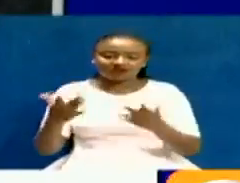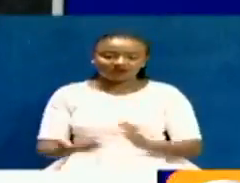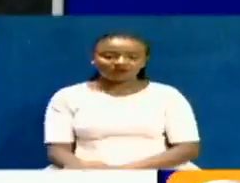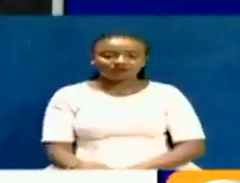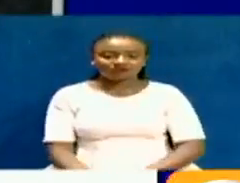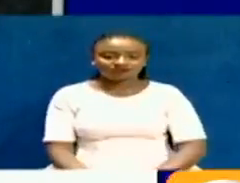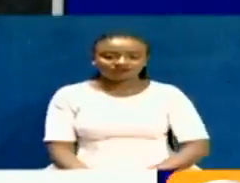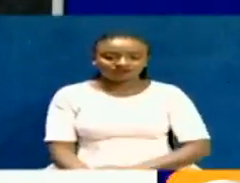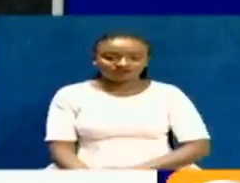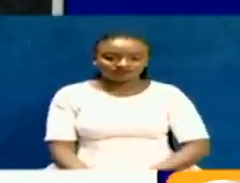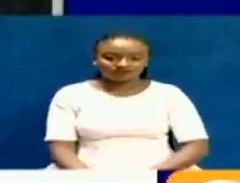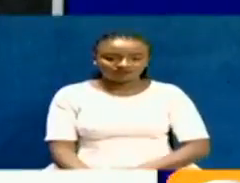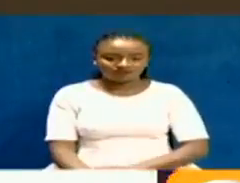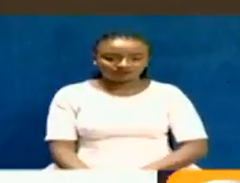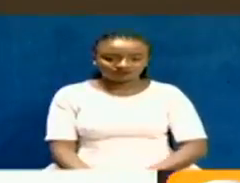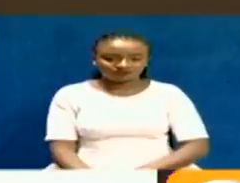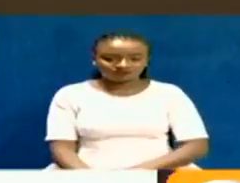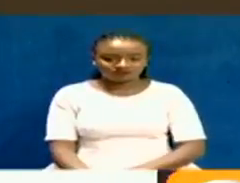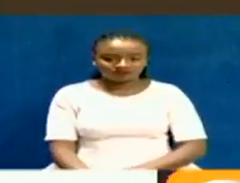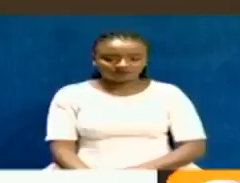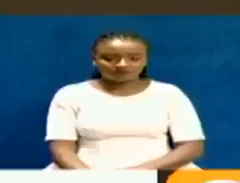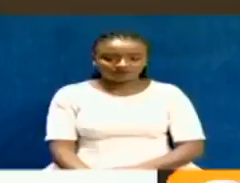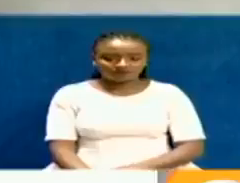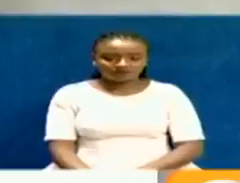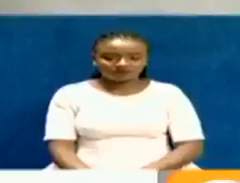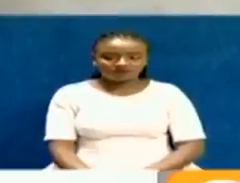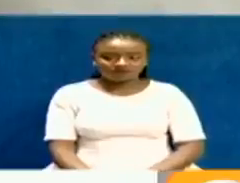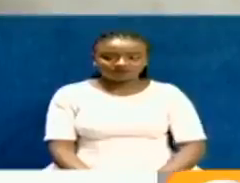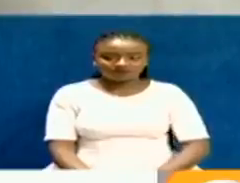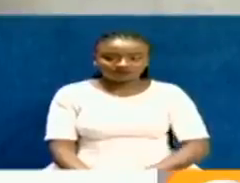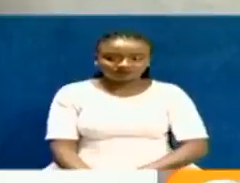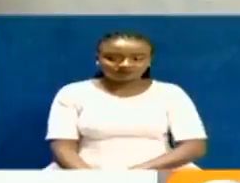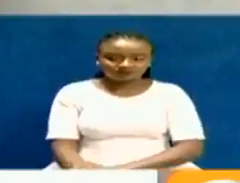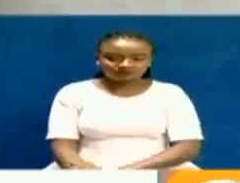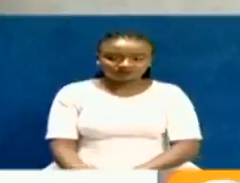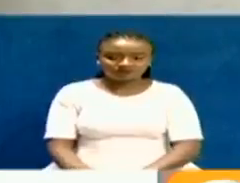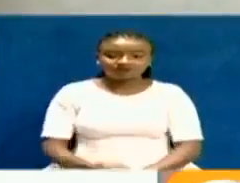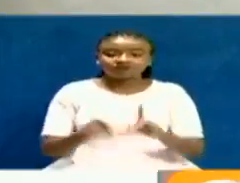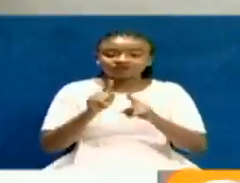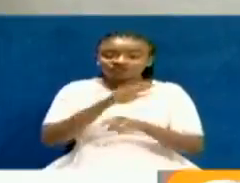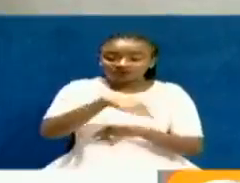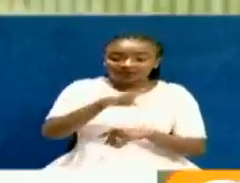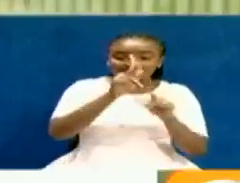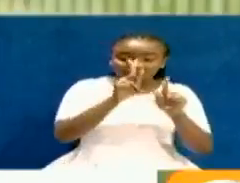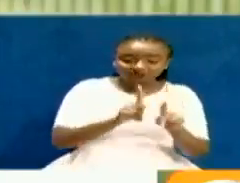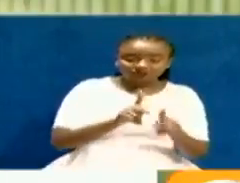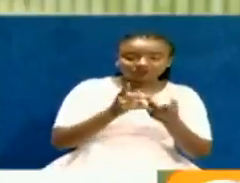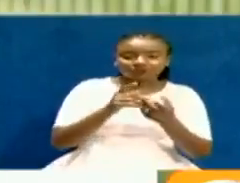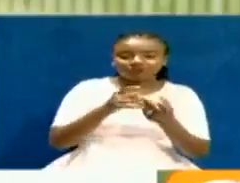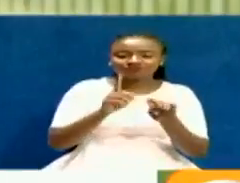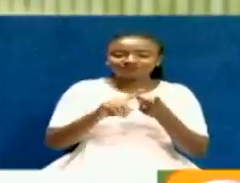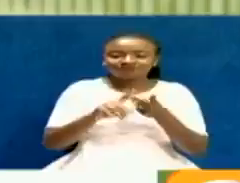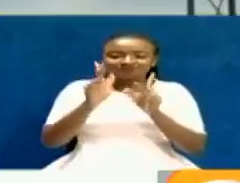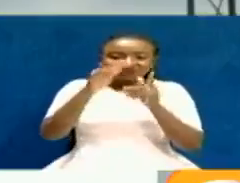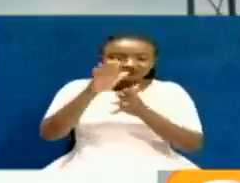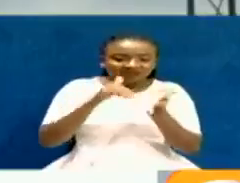zones, to areas around the Lake Victoria Basin and more so over areas around the central western part of the country. However, in the